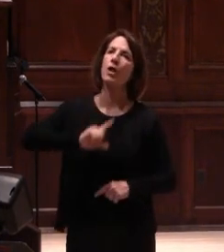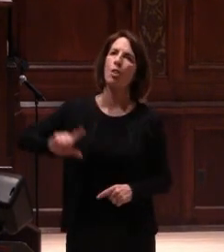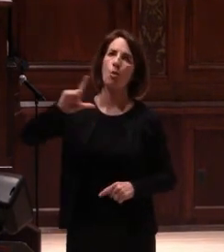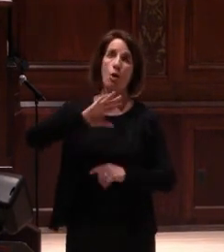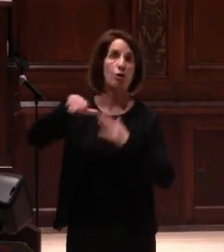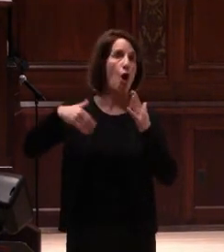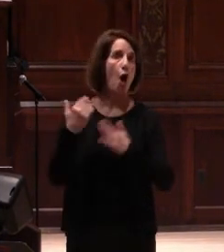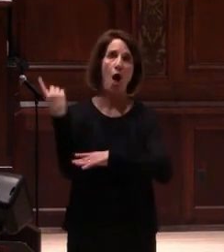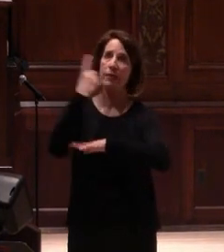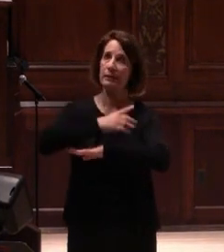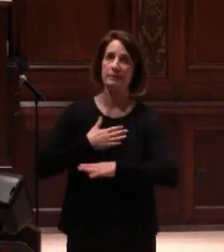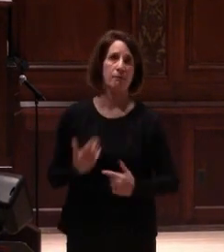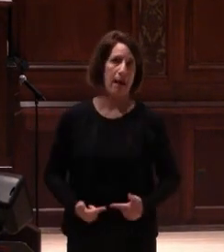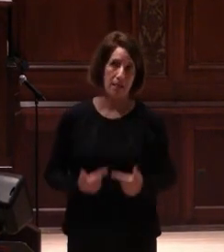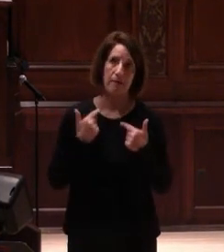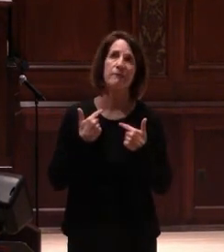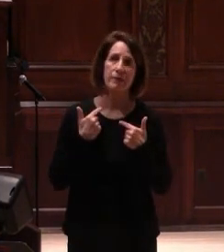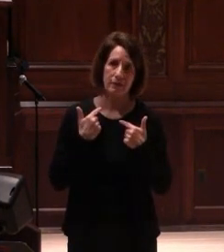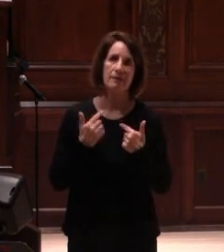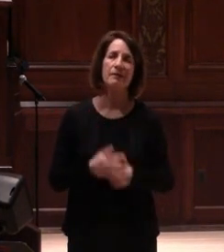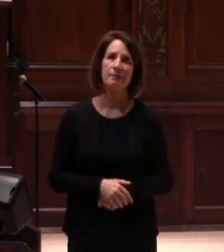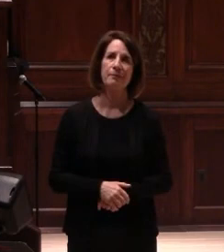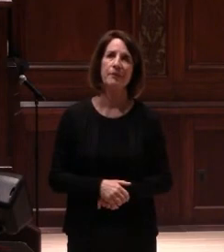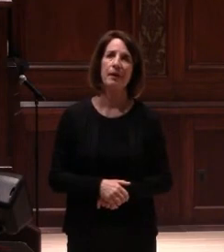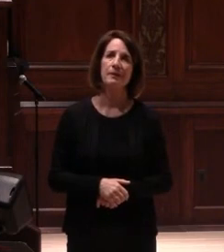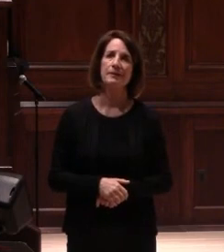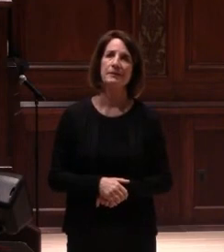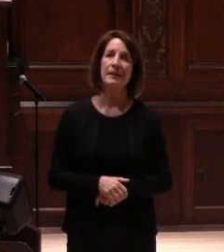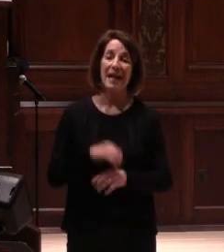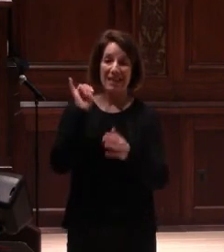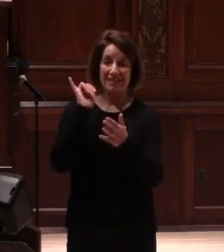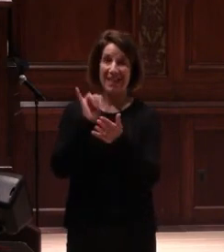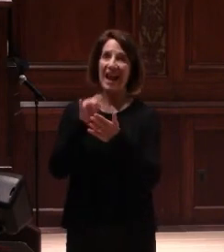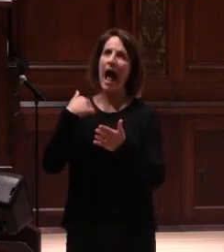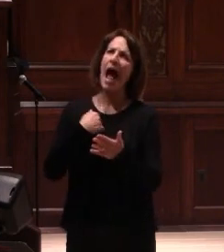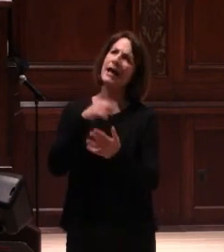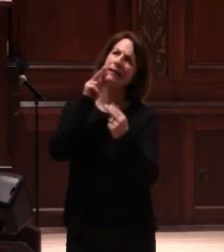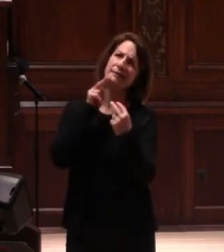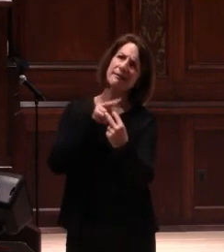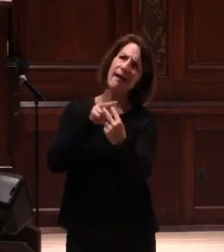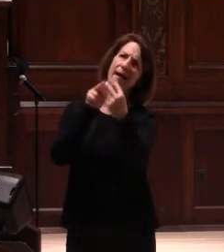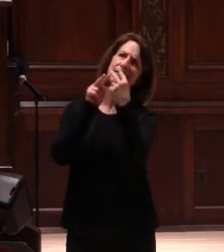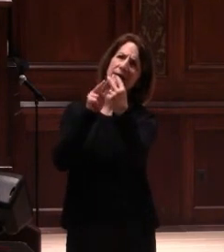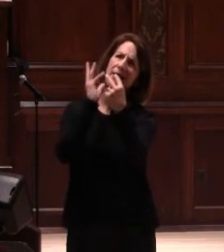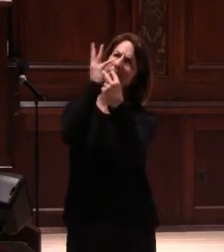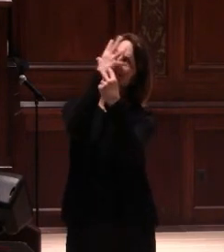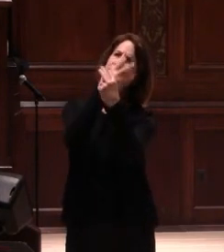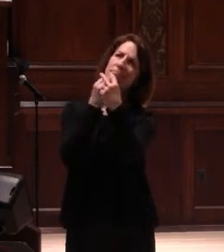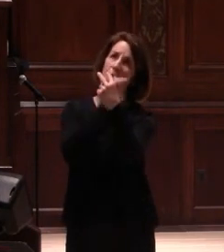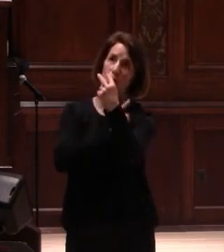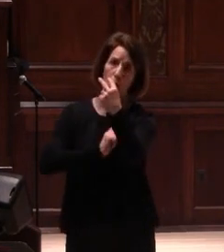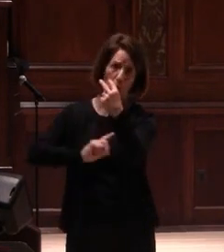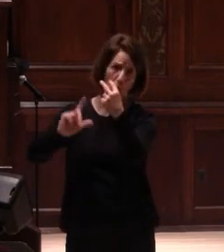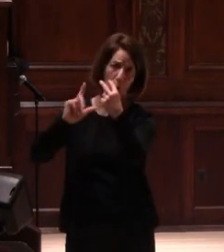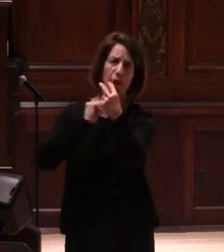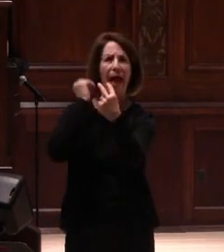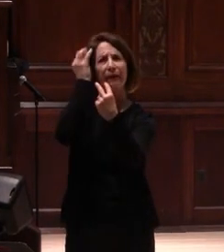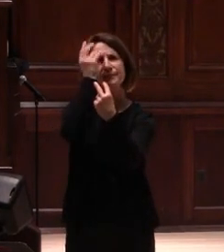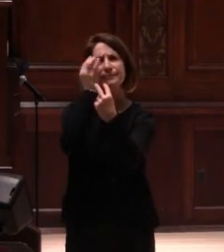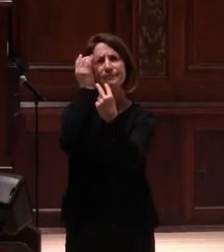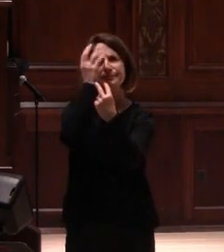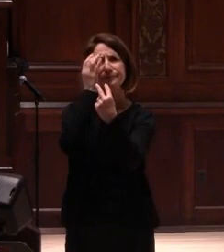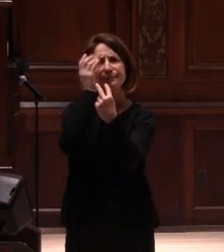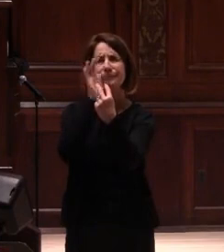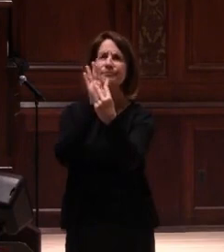the days of my life, that I may gaze on the loveliness of the Lord and contemplate